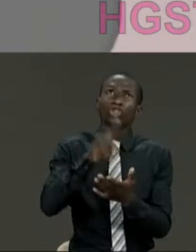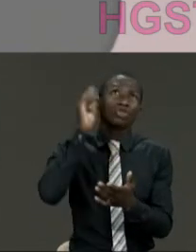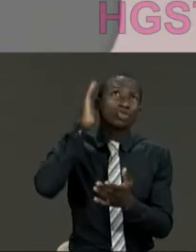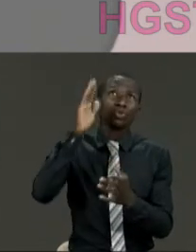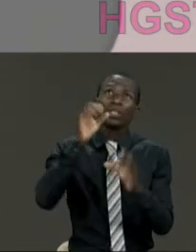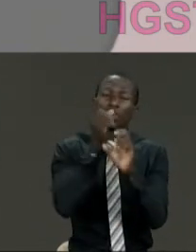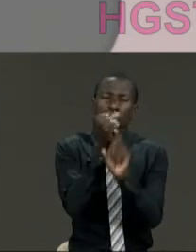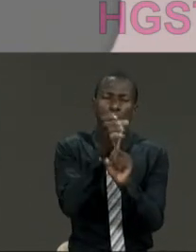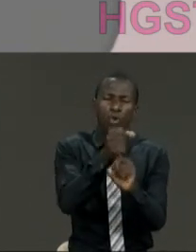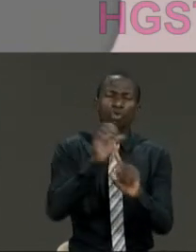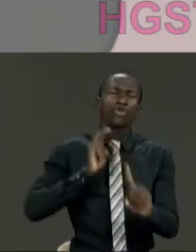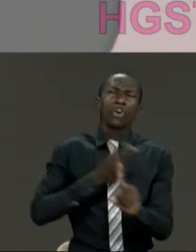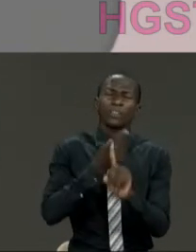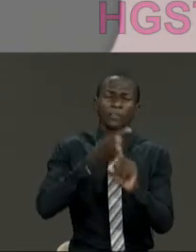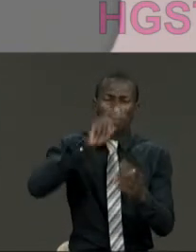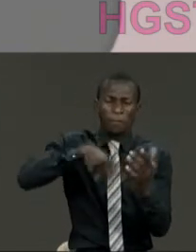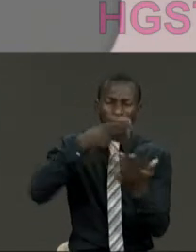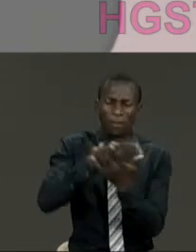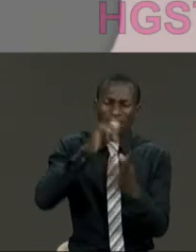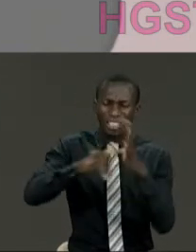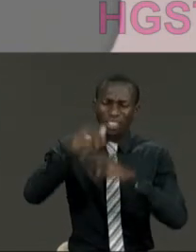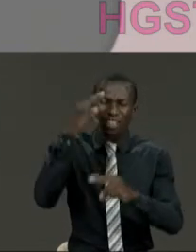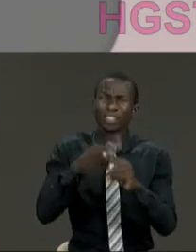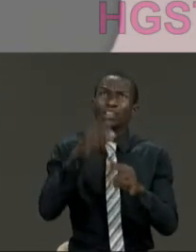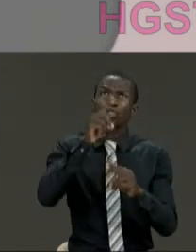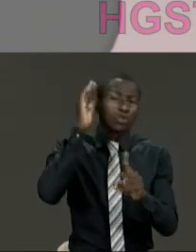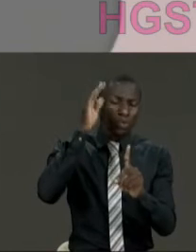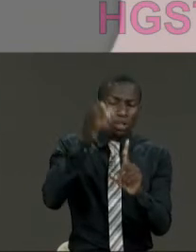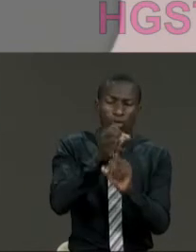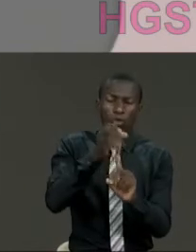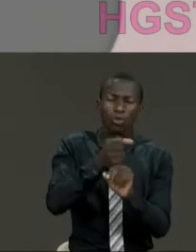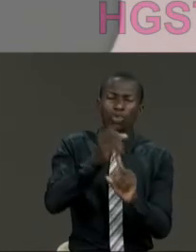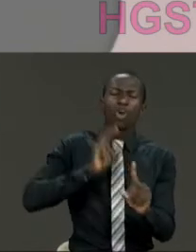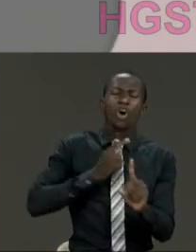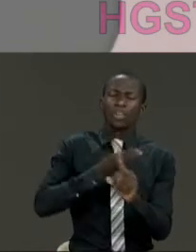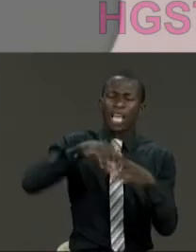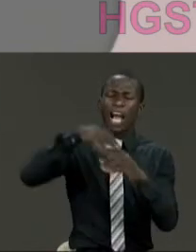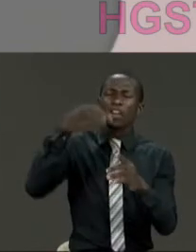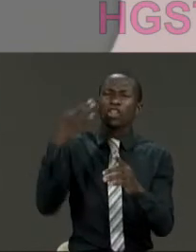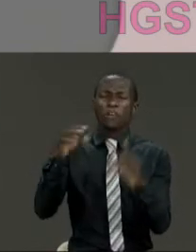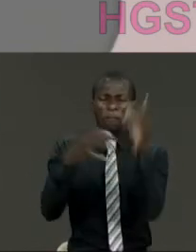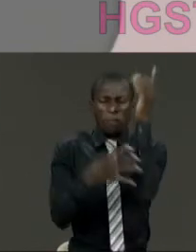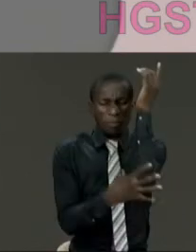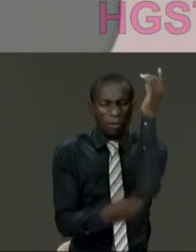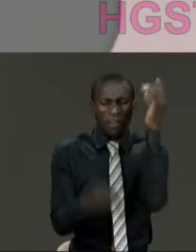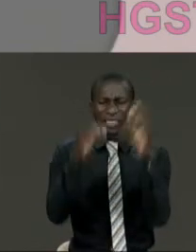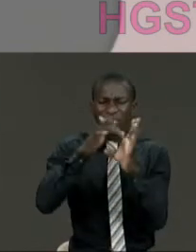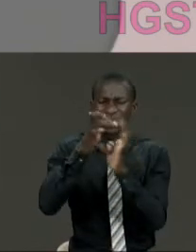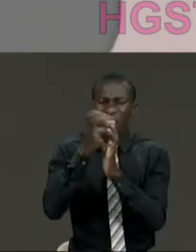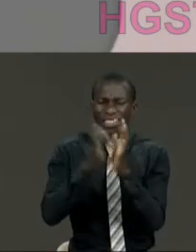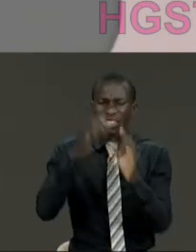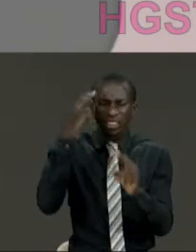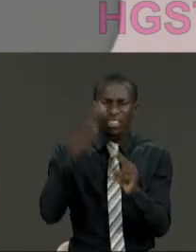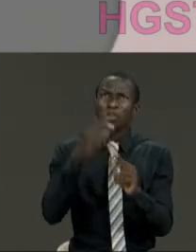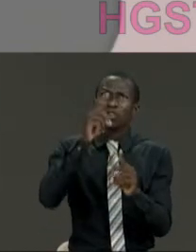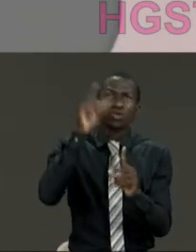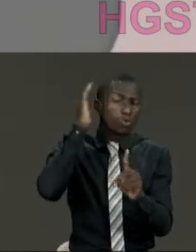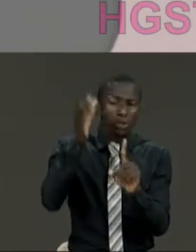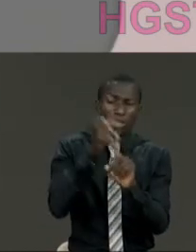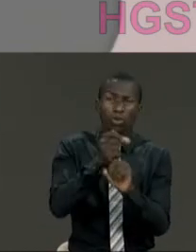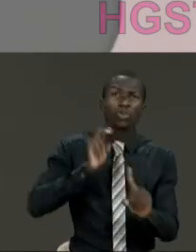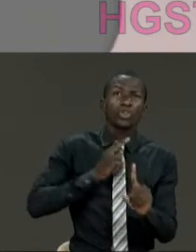Jesus. You will hold us out of poverty in the name of Jesus. You will hold us out of problems that have become trademark in